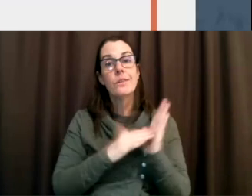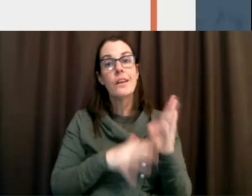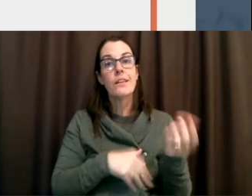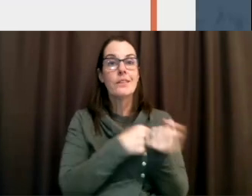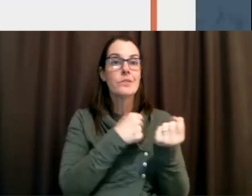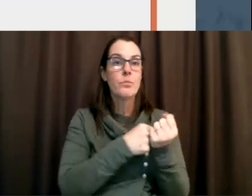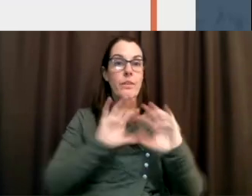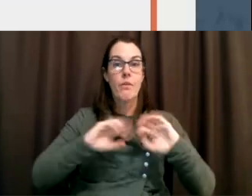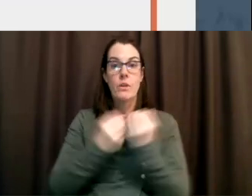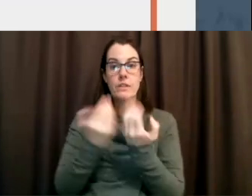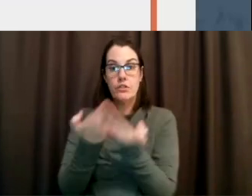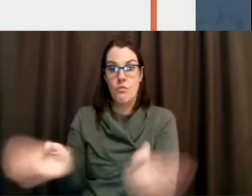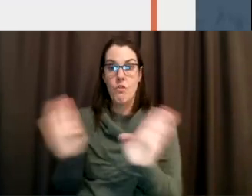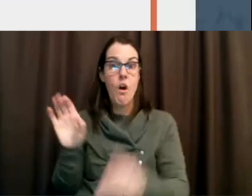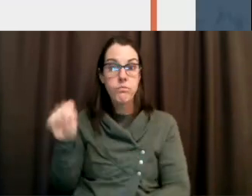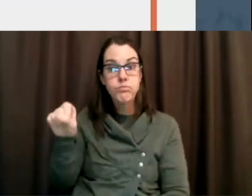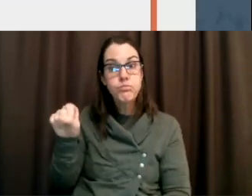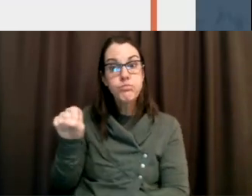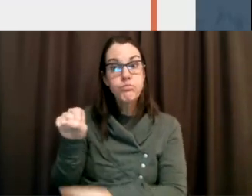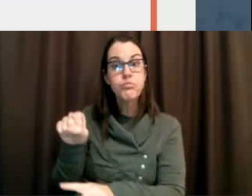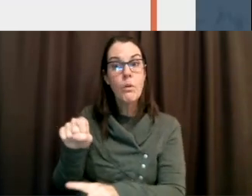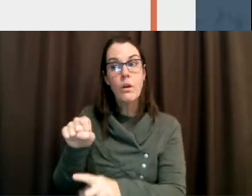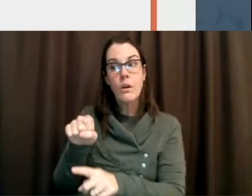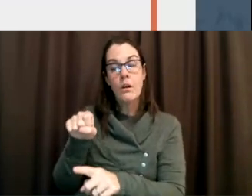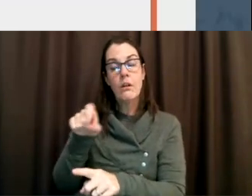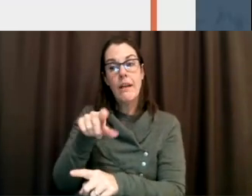overall, which supports each of these individual